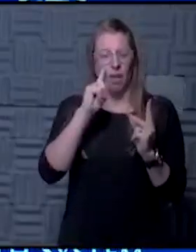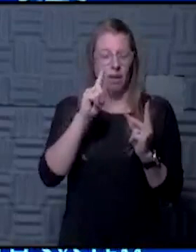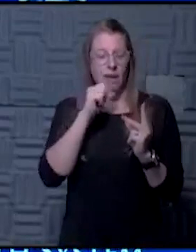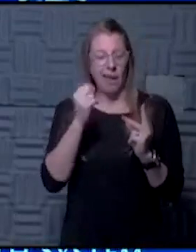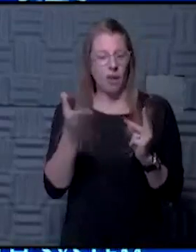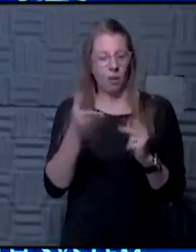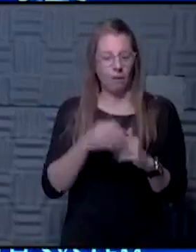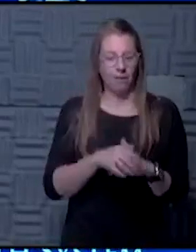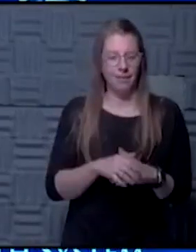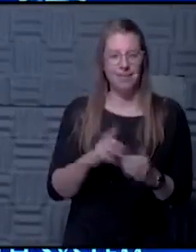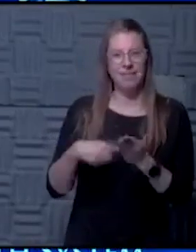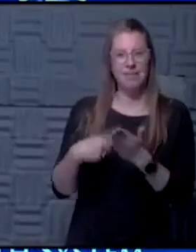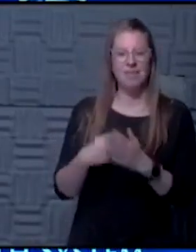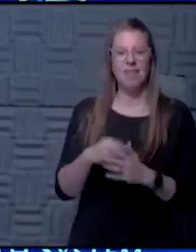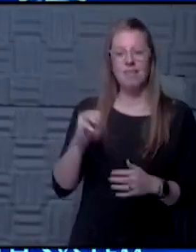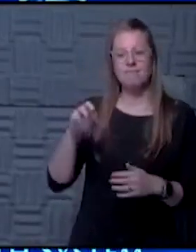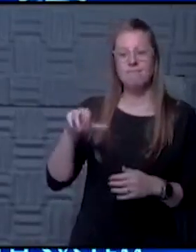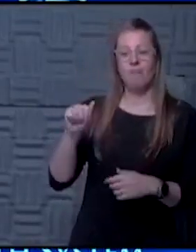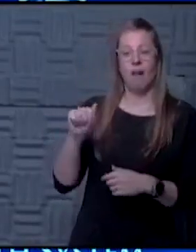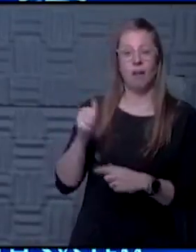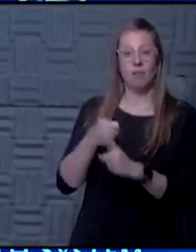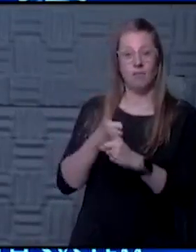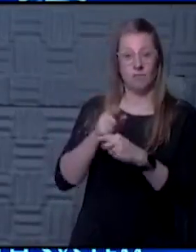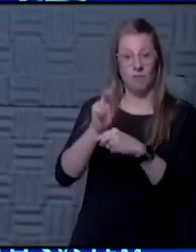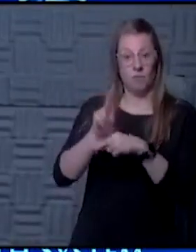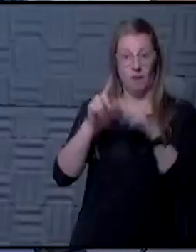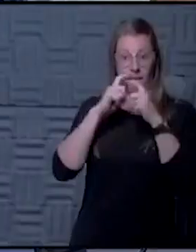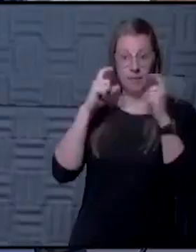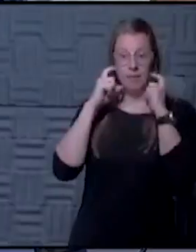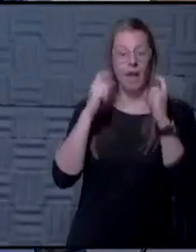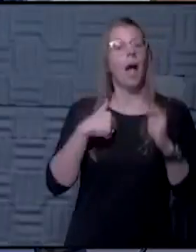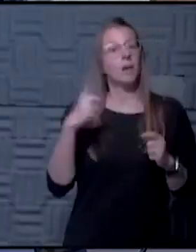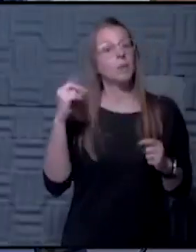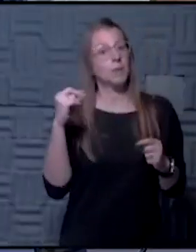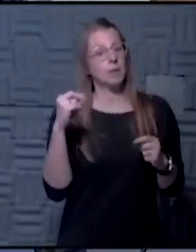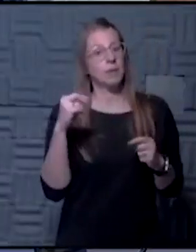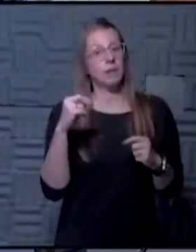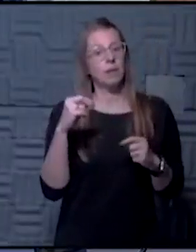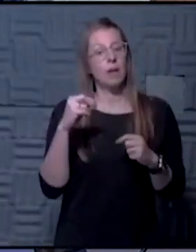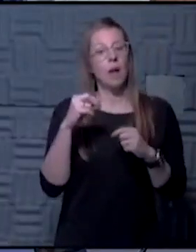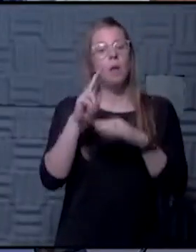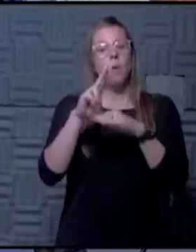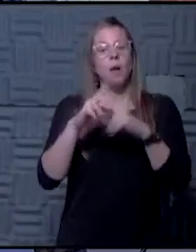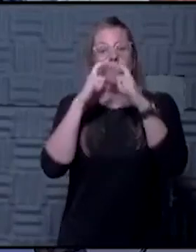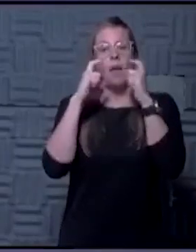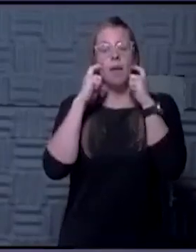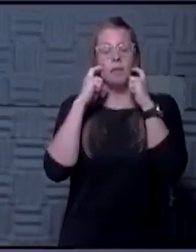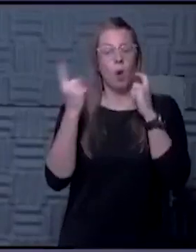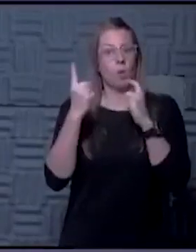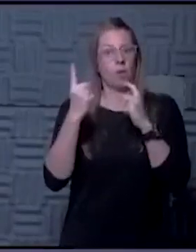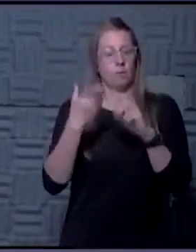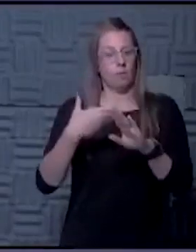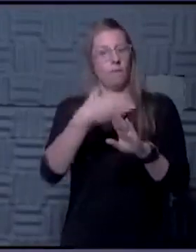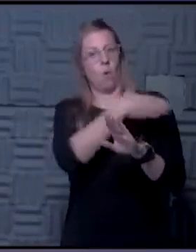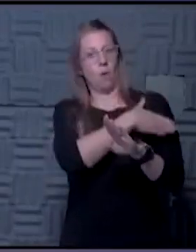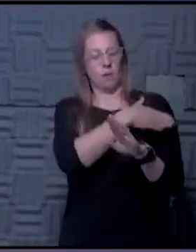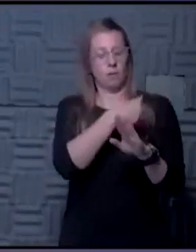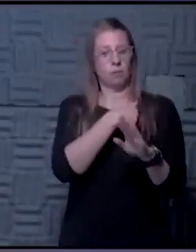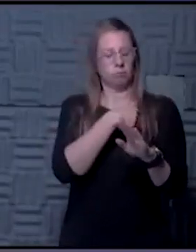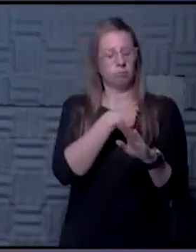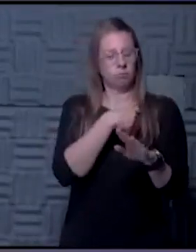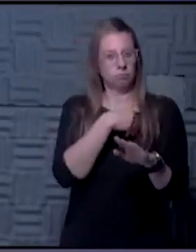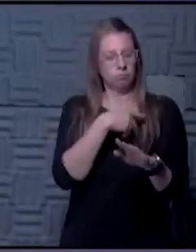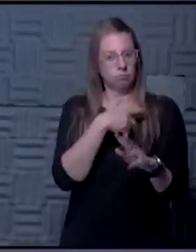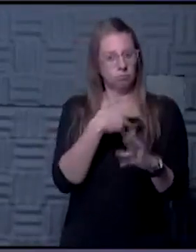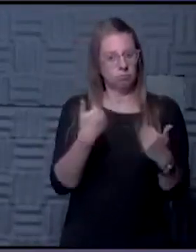Tom wants to know if Mara wears her mask now. I do. I wore my mask always before. I was big on mask